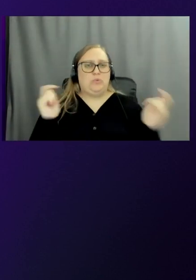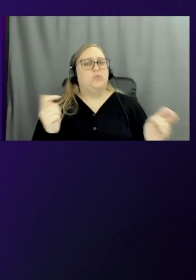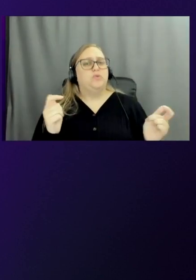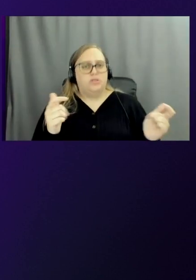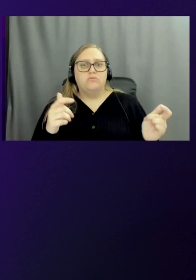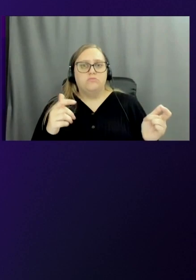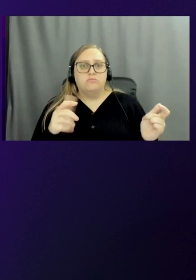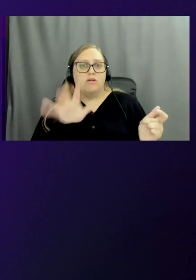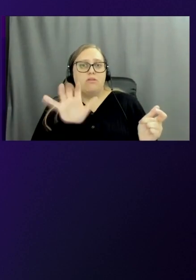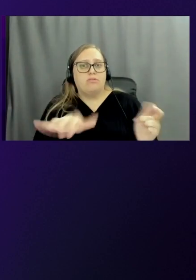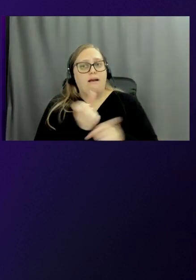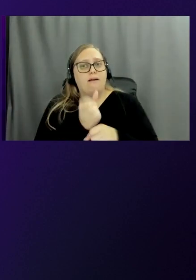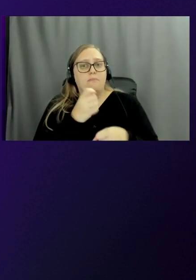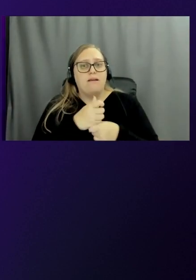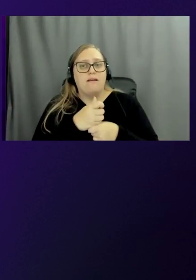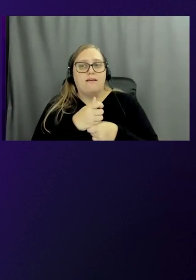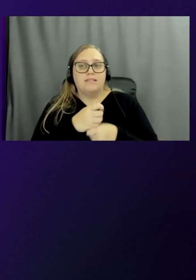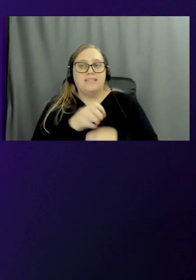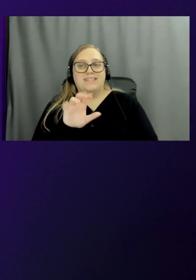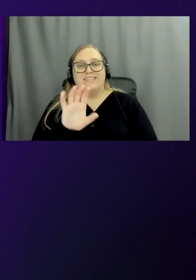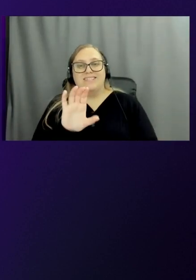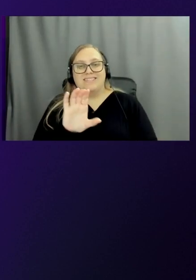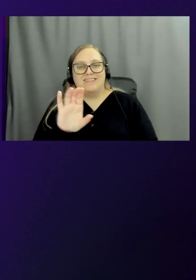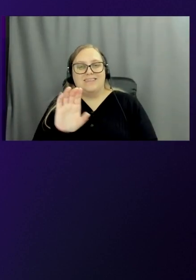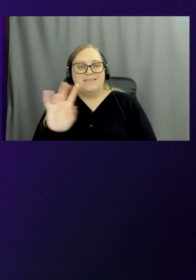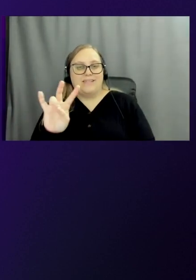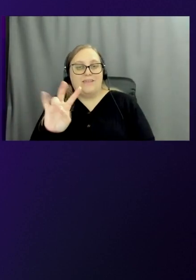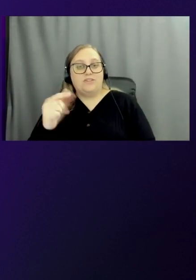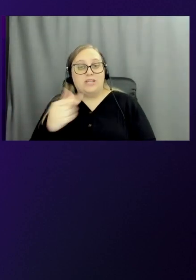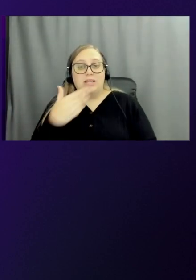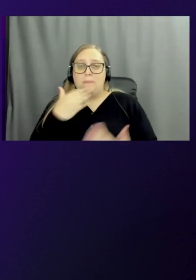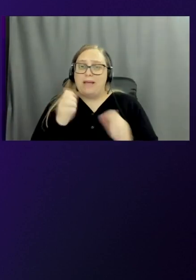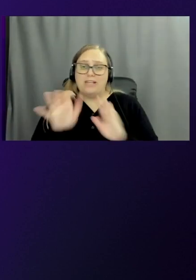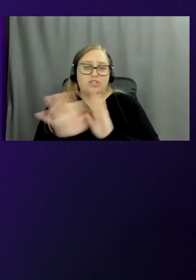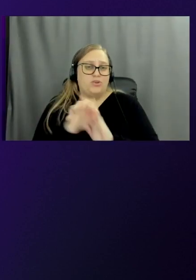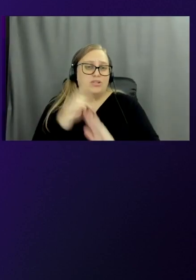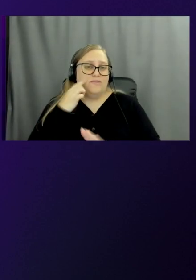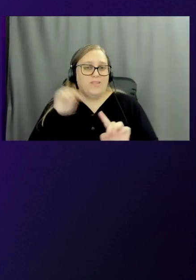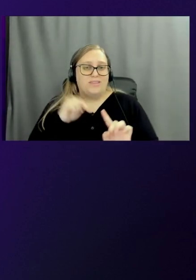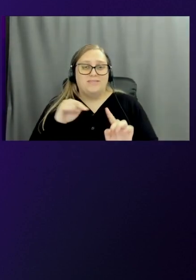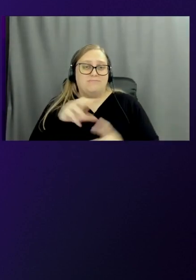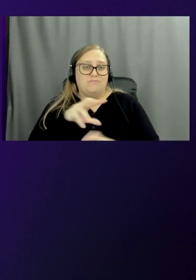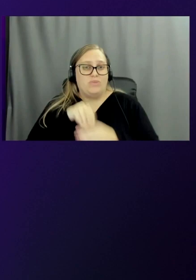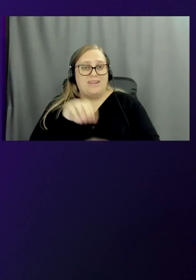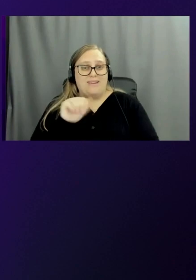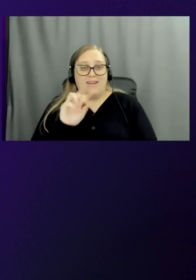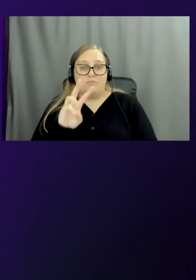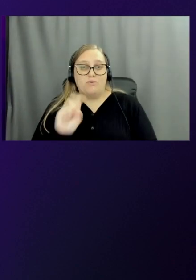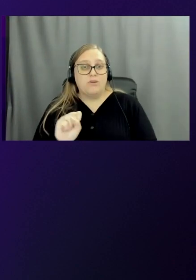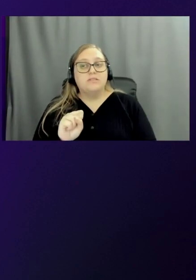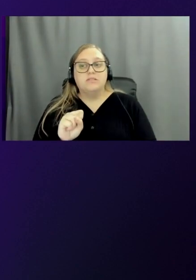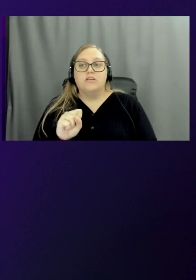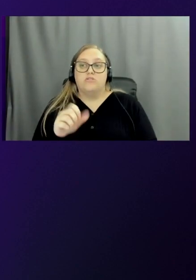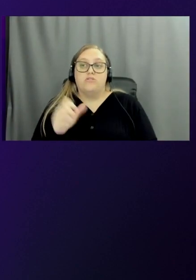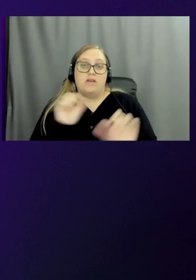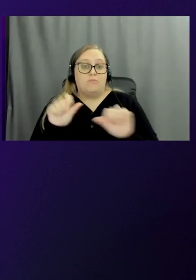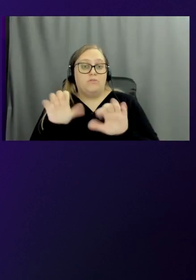that makes C7G one of the best choices for CPU-based inference in AWS if you're not able to adopt something like